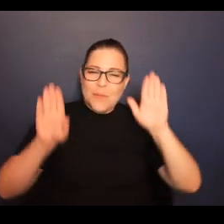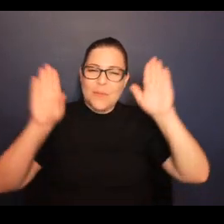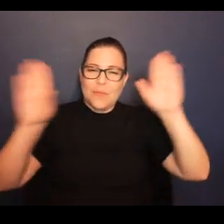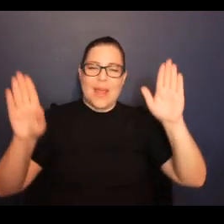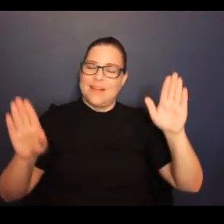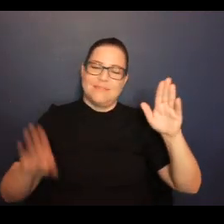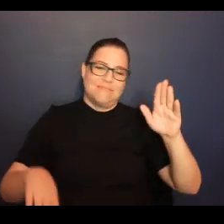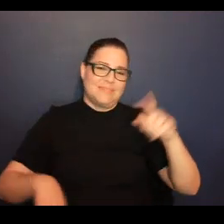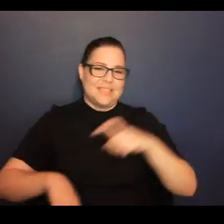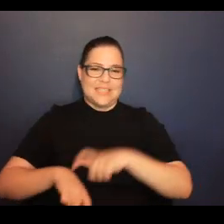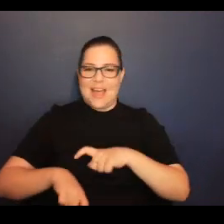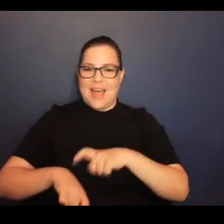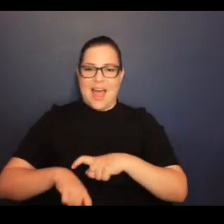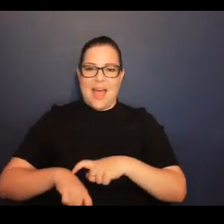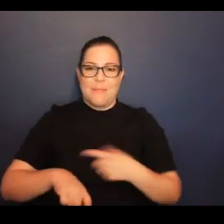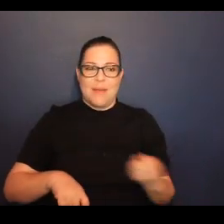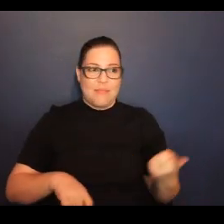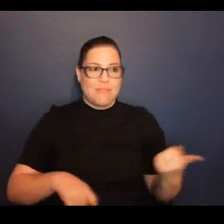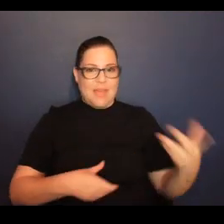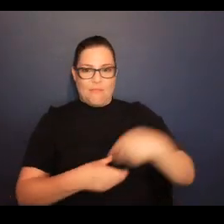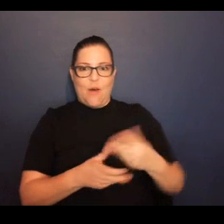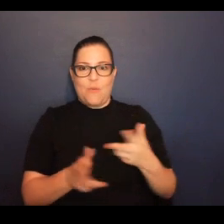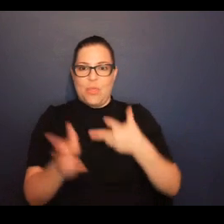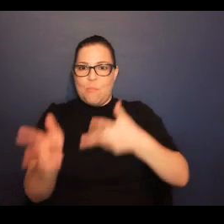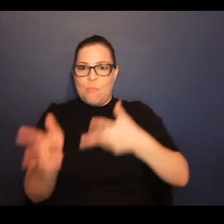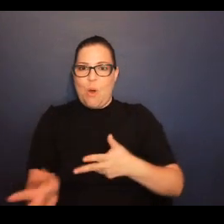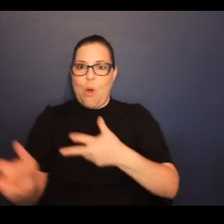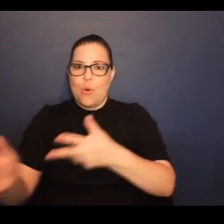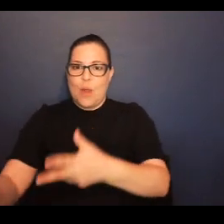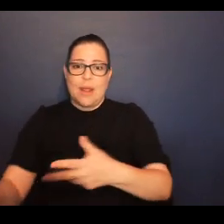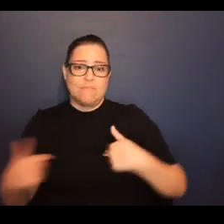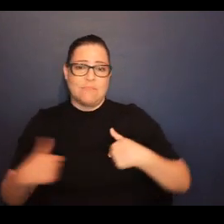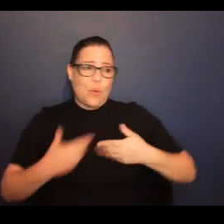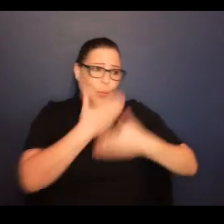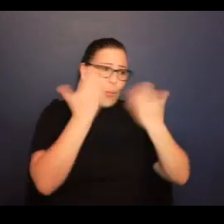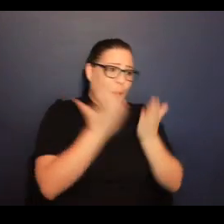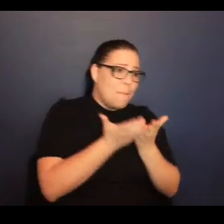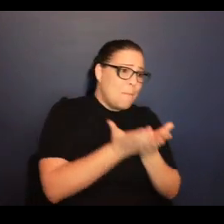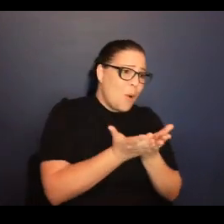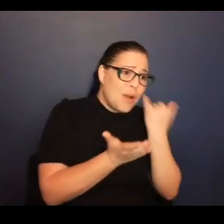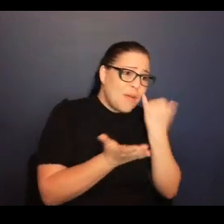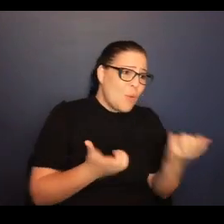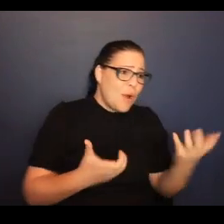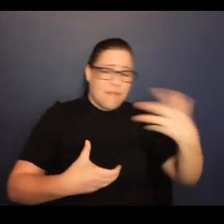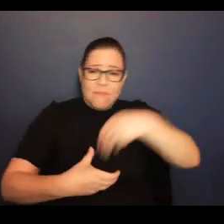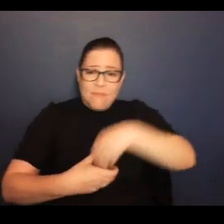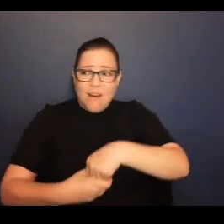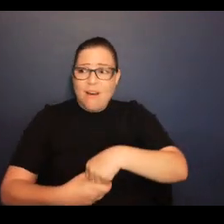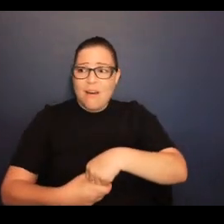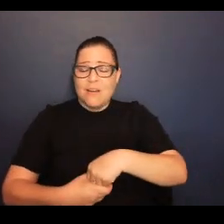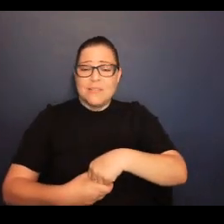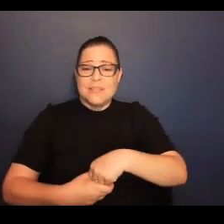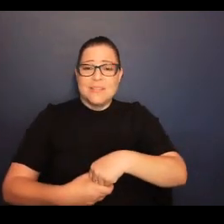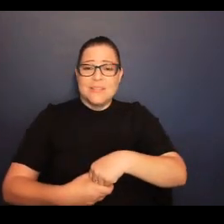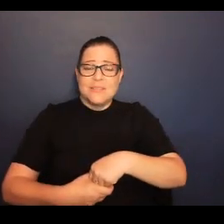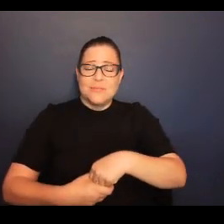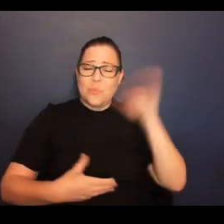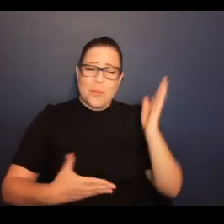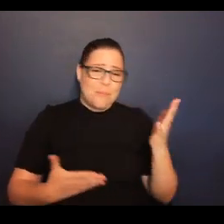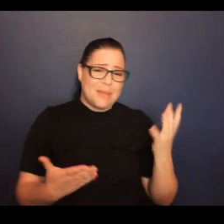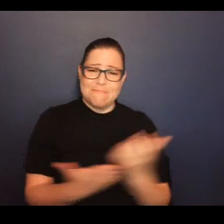they join in the boat parade, because as someone like myself, I don't have a boat, and if I wanted to be part of it on that day, like, that would have been a great